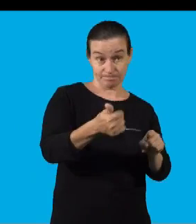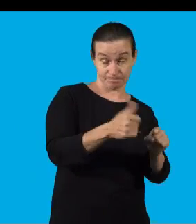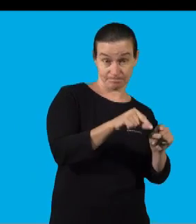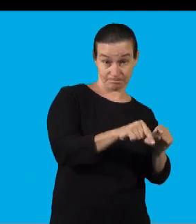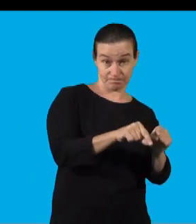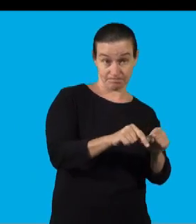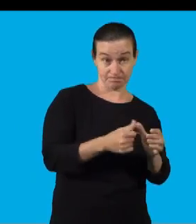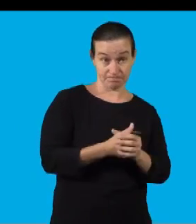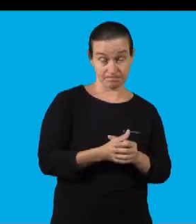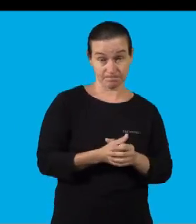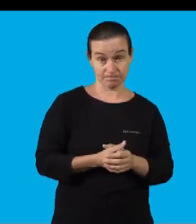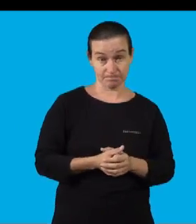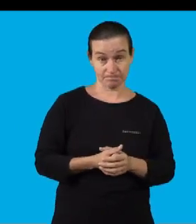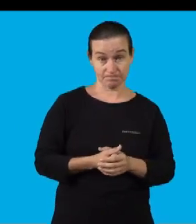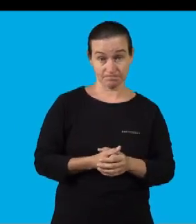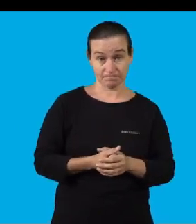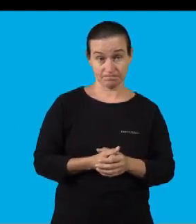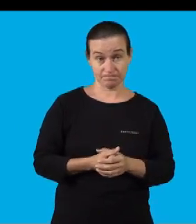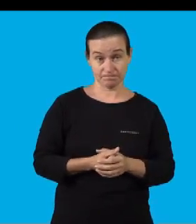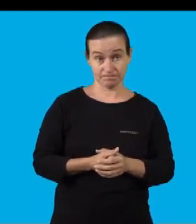comes to the